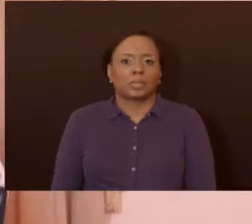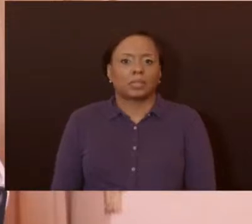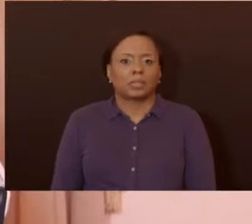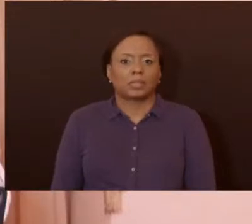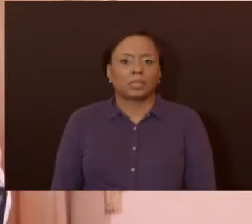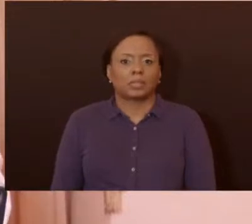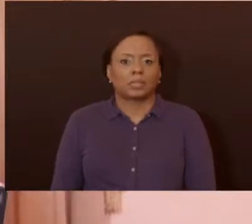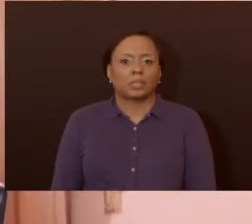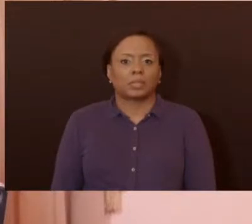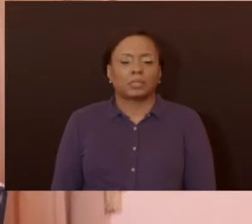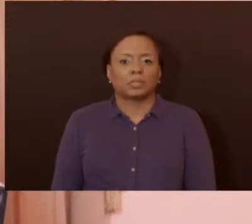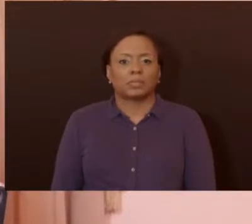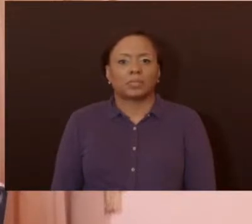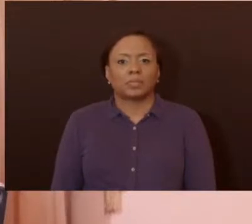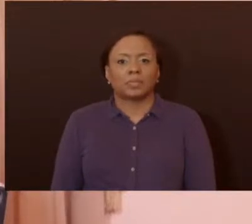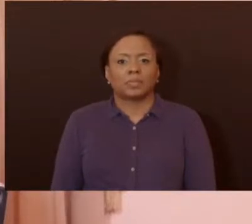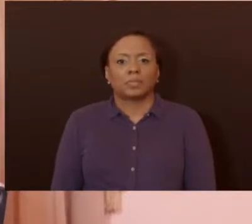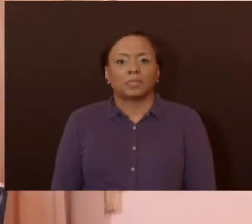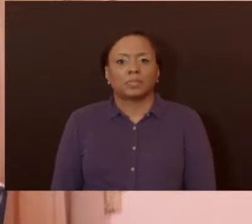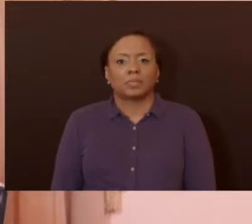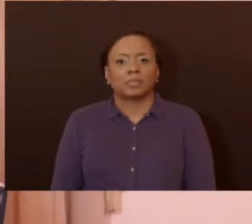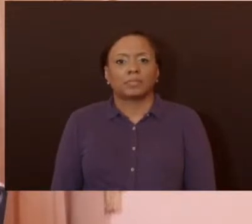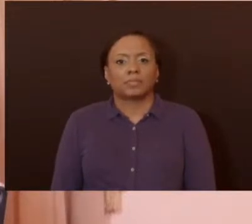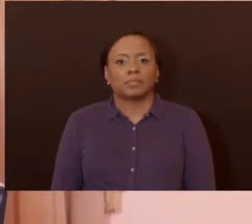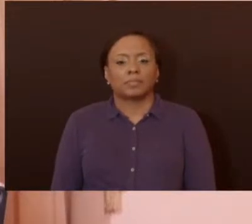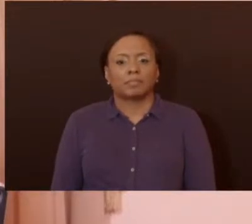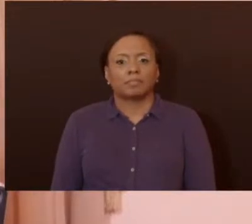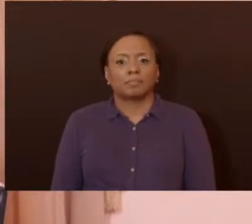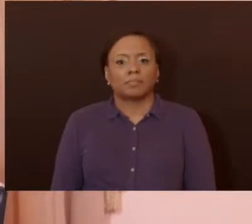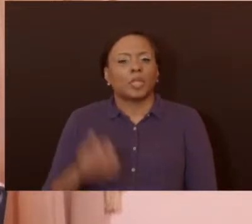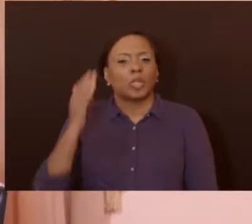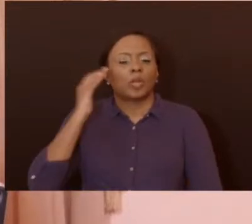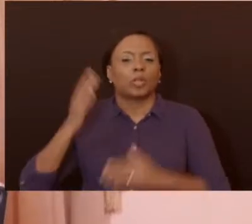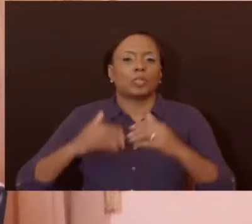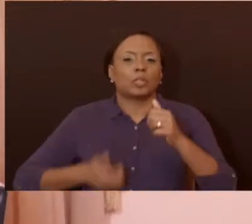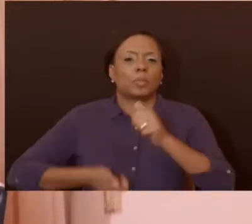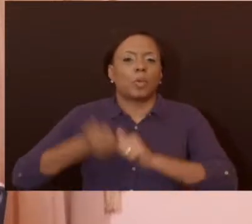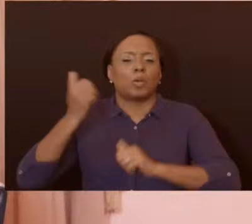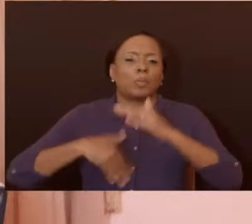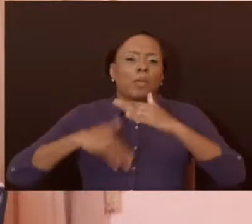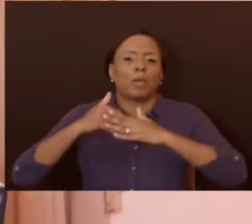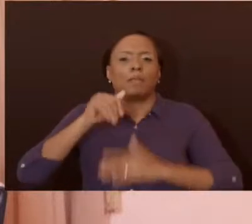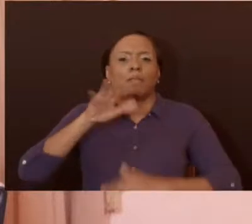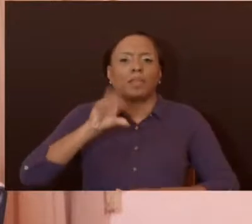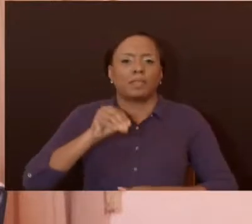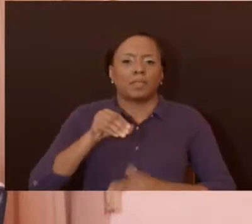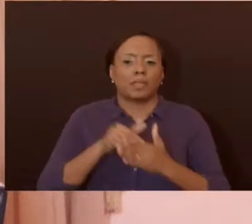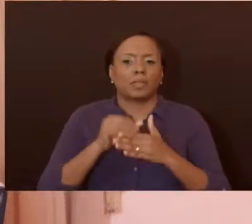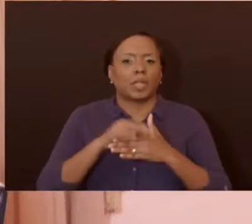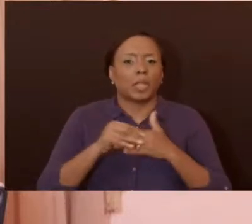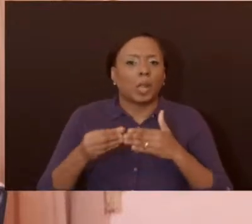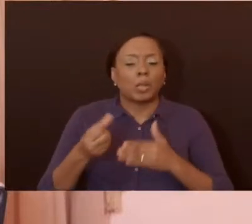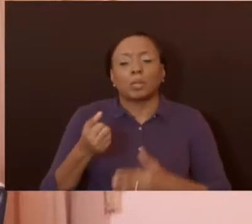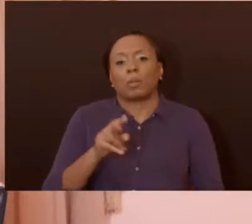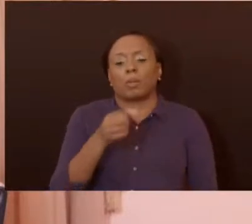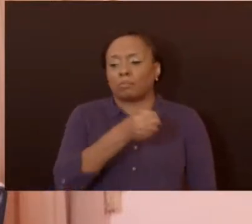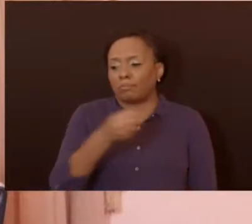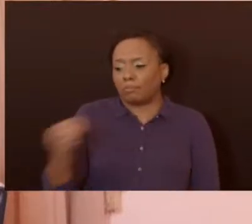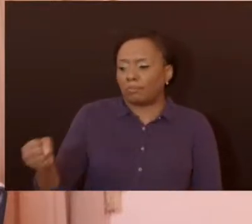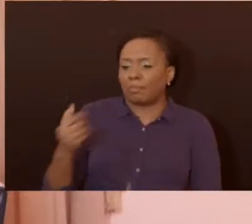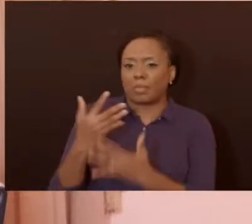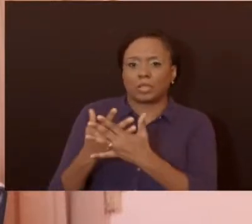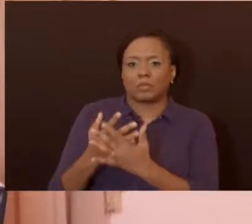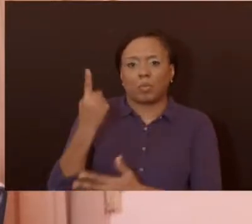By now you would know that the maximum penalty is $50,000 or imprisonment for 1 year. That is